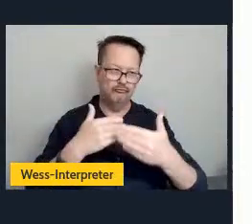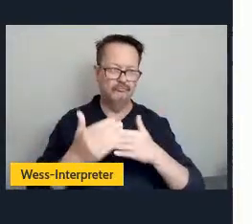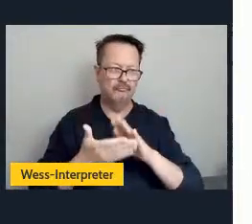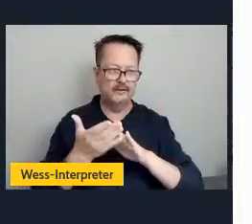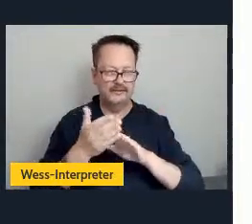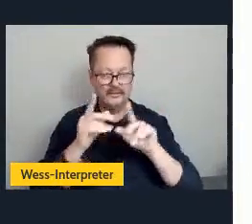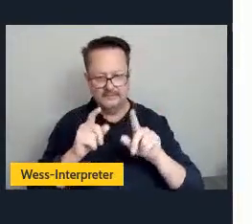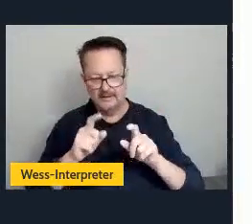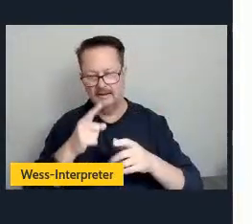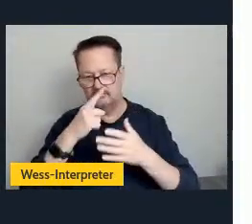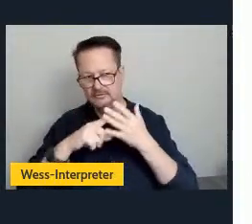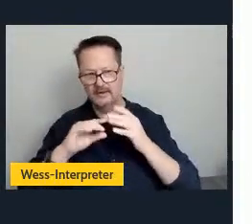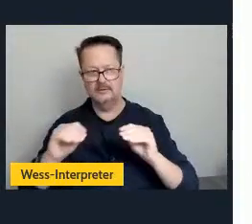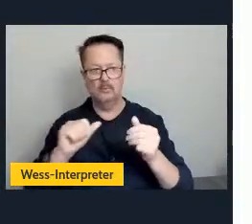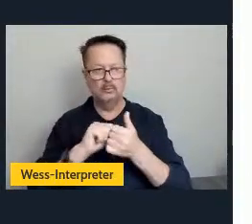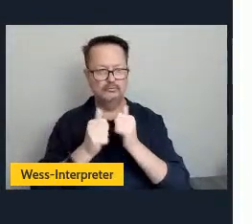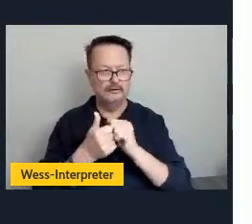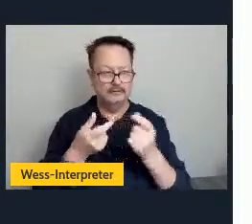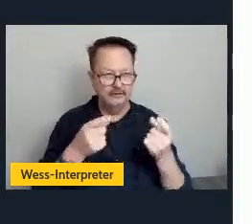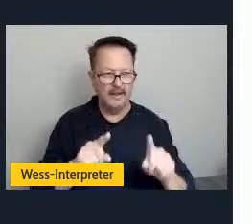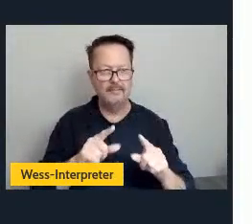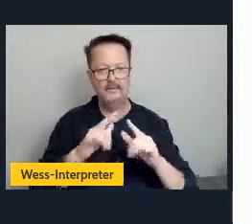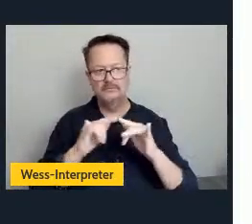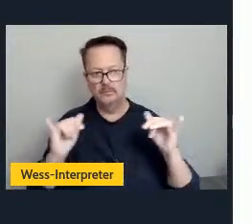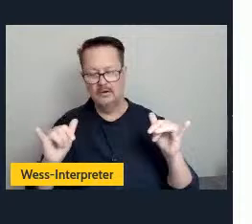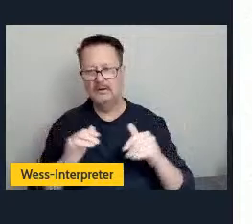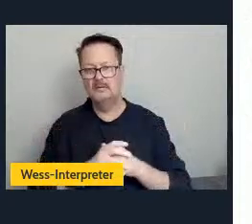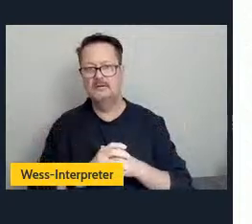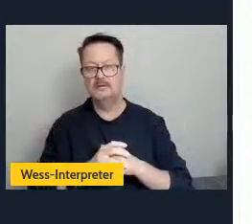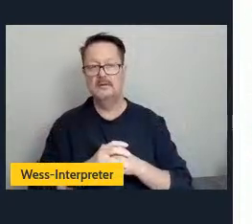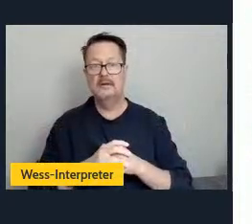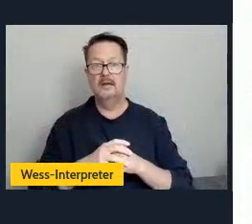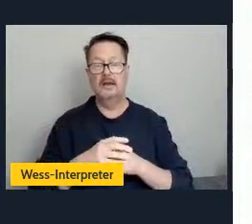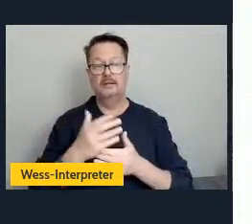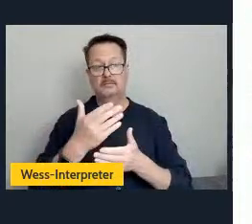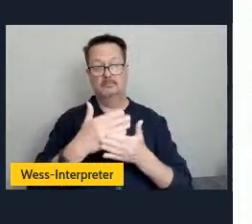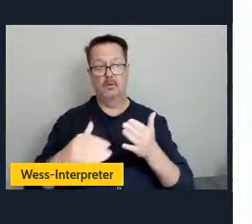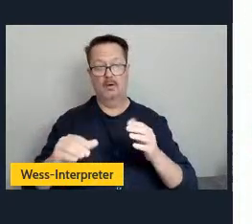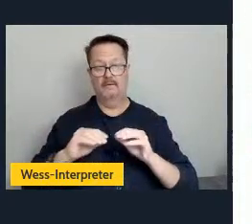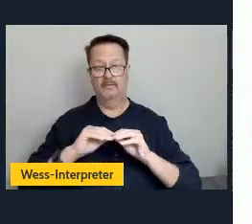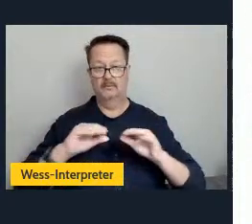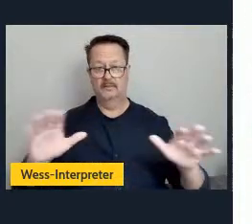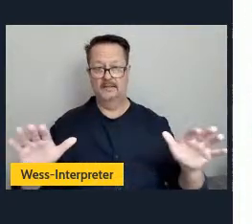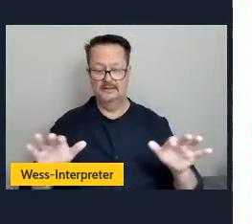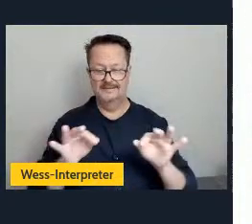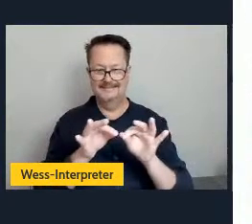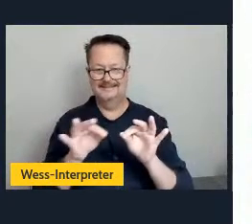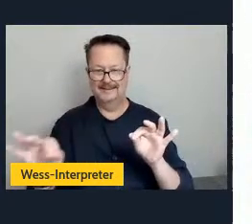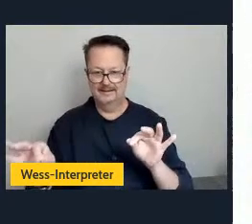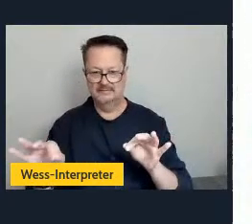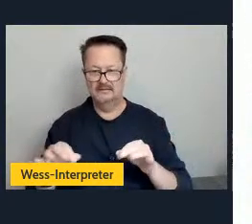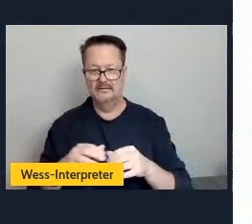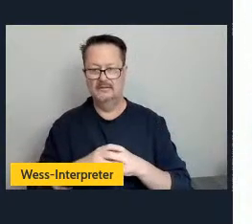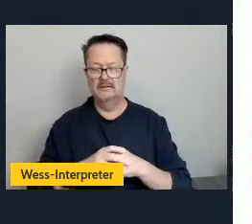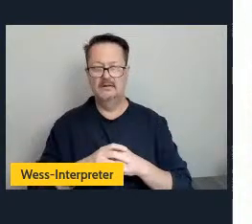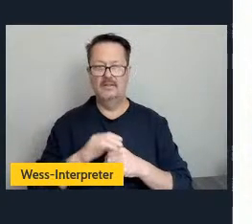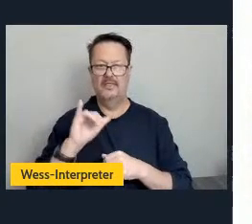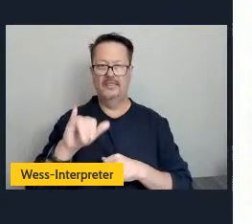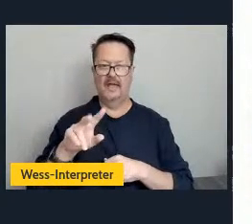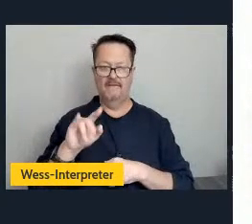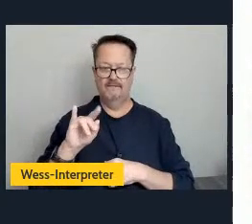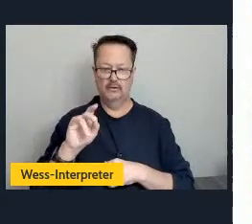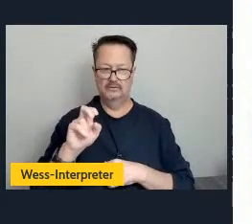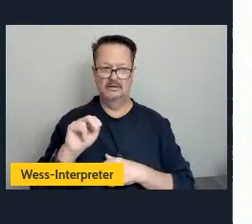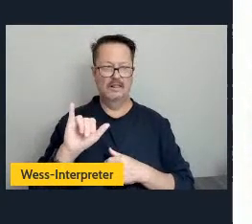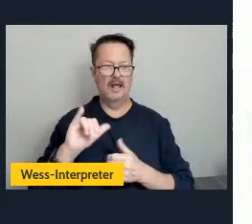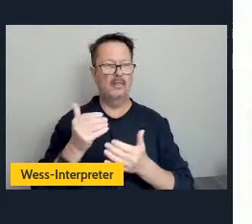change has been happening and so on. And as part of the release, it tags the version of the, like the new